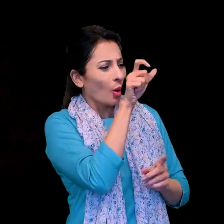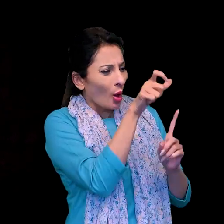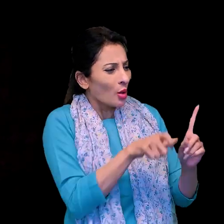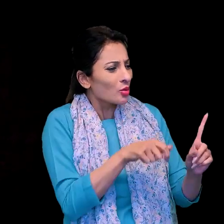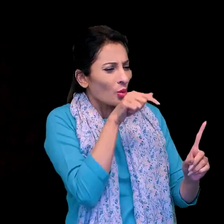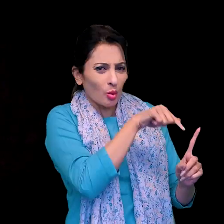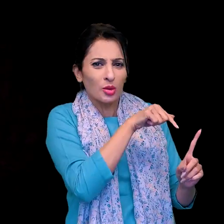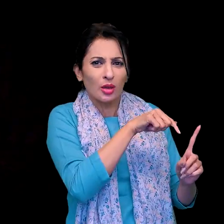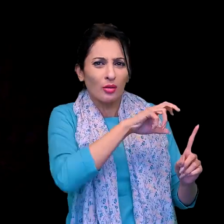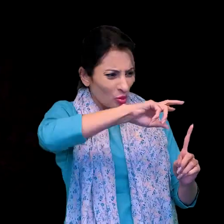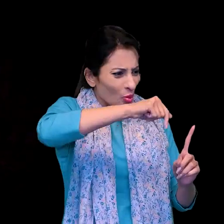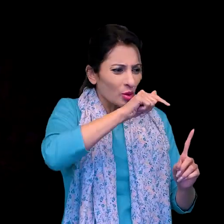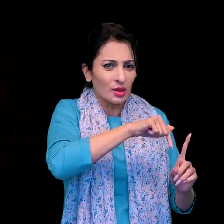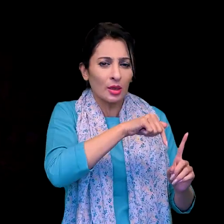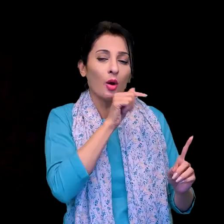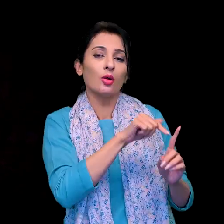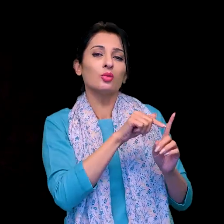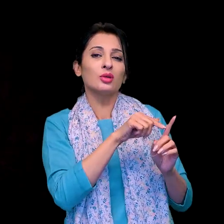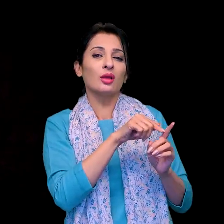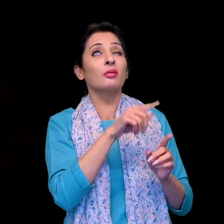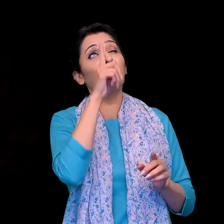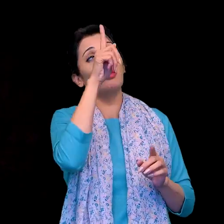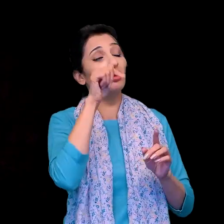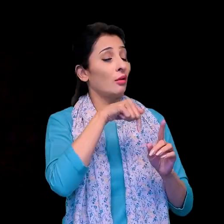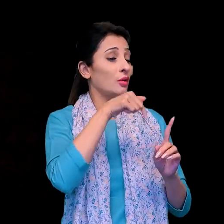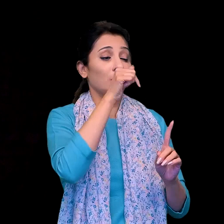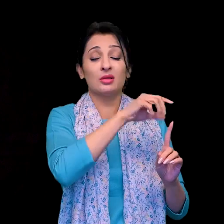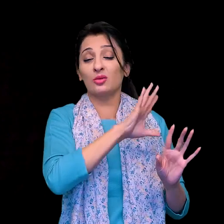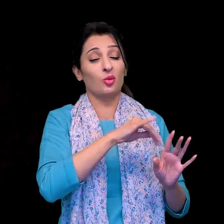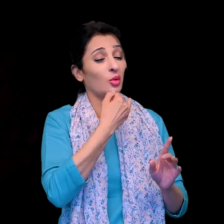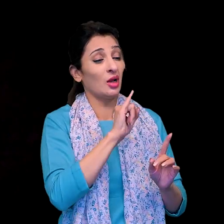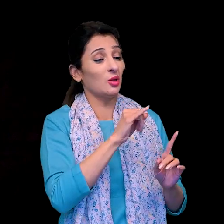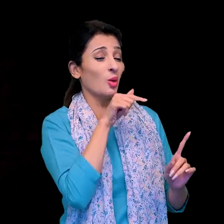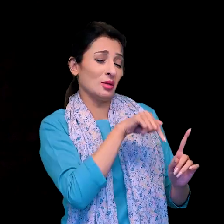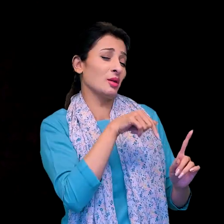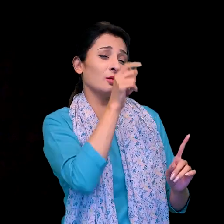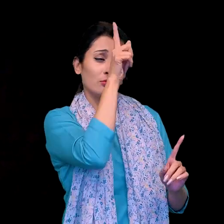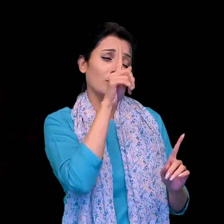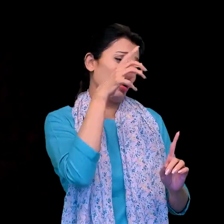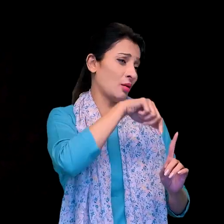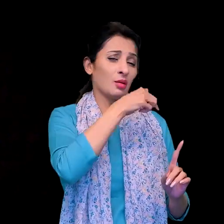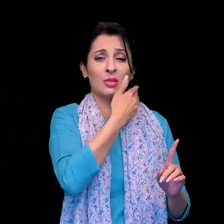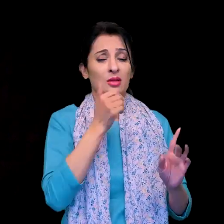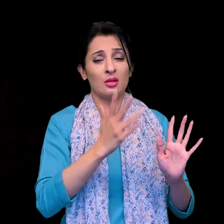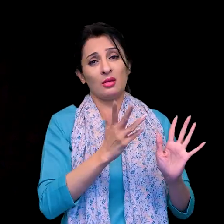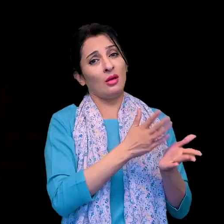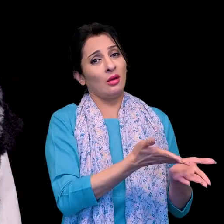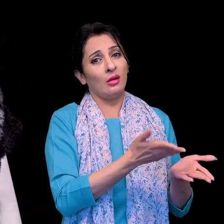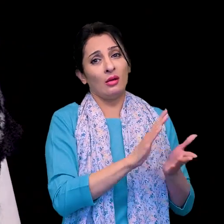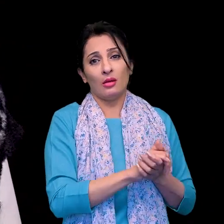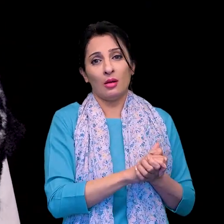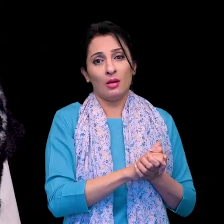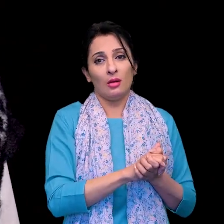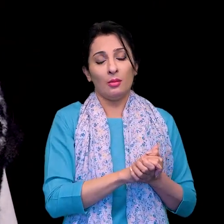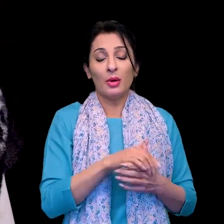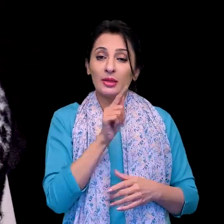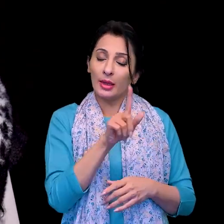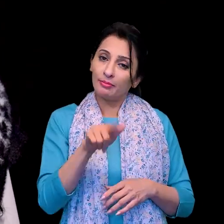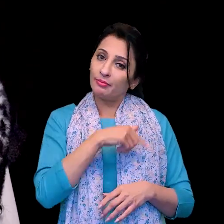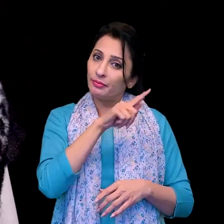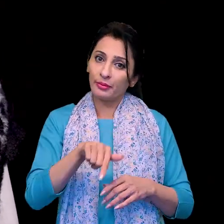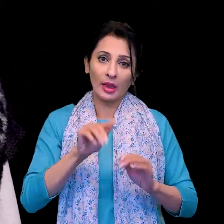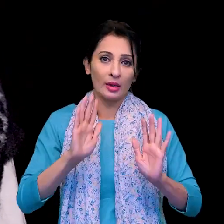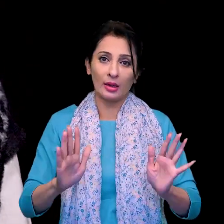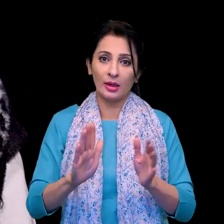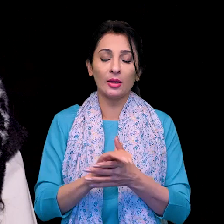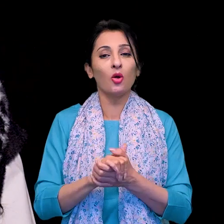just good karma or bad karma. And if you are sexually assaulted, it is your fault. Now, there is a case